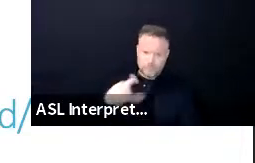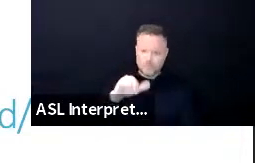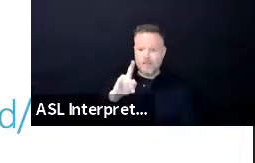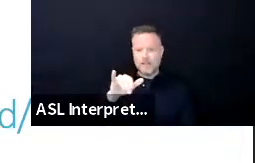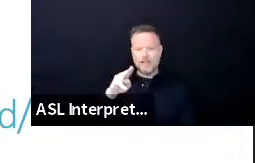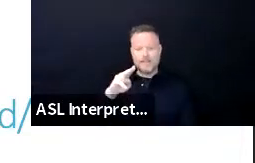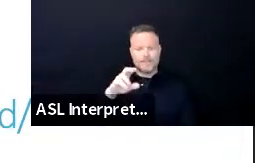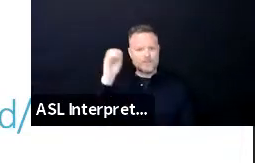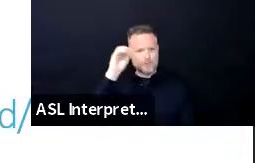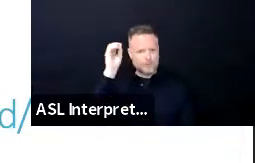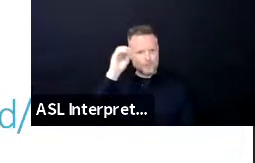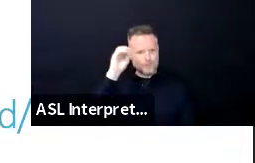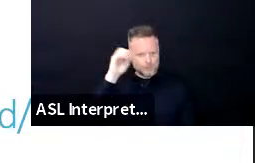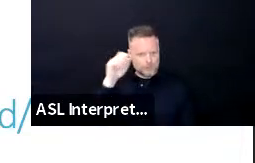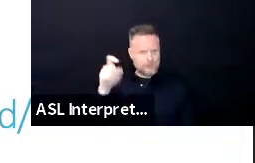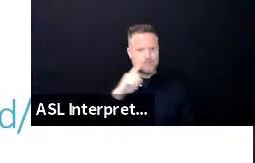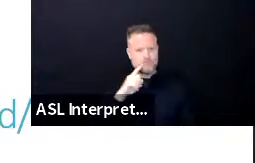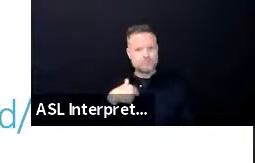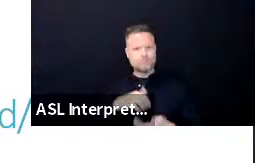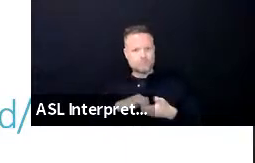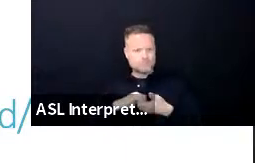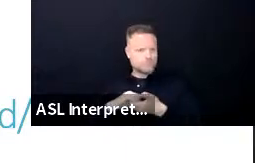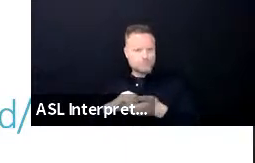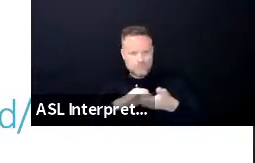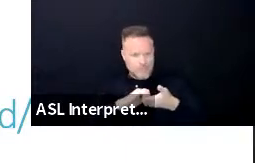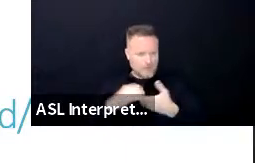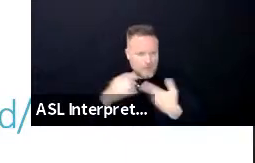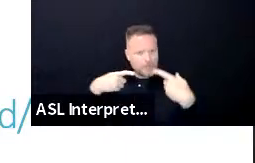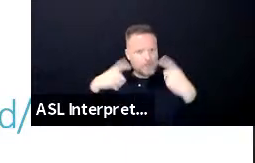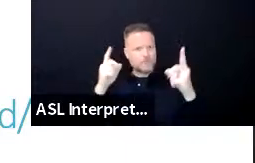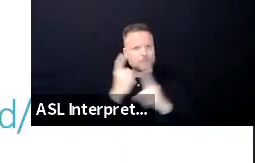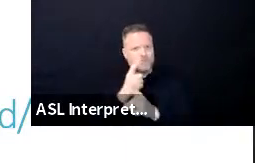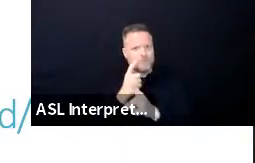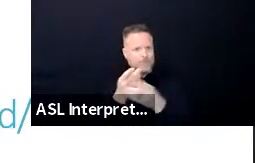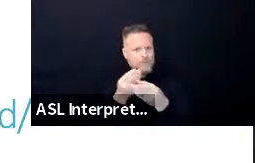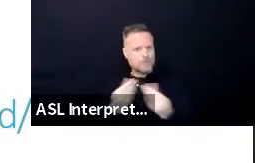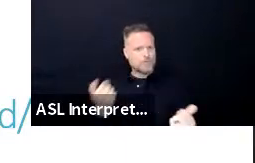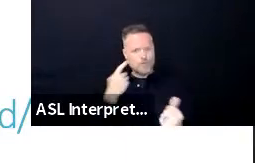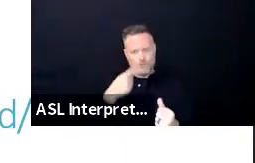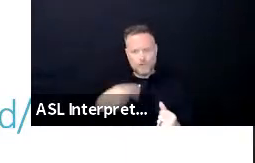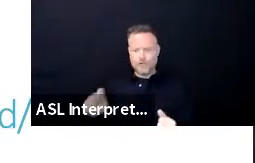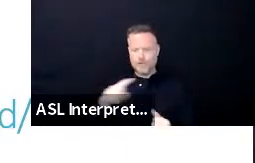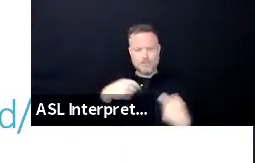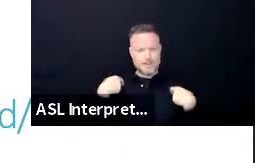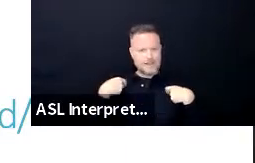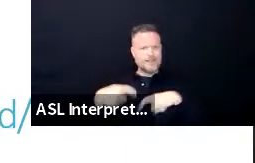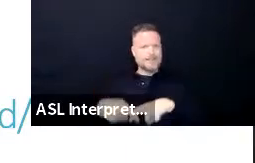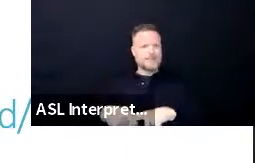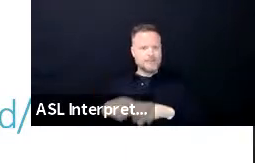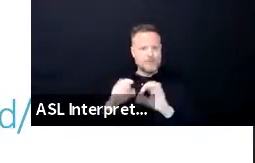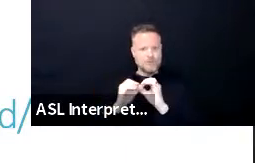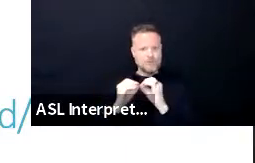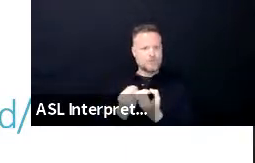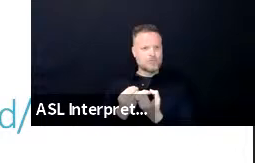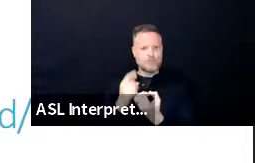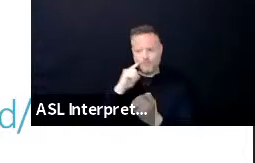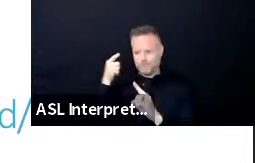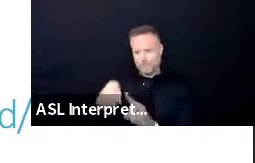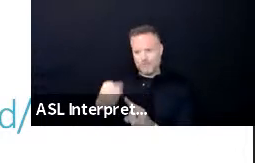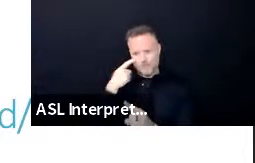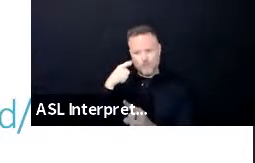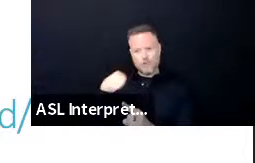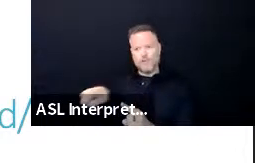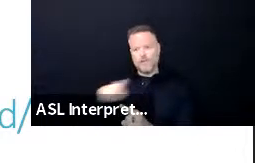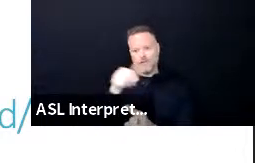in the weekly basis and collaborate in solutions with Latino organizations that target issues affecting our